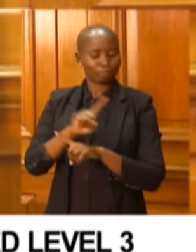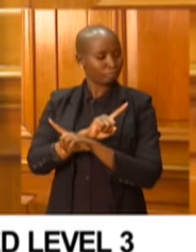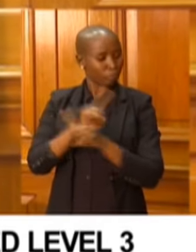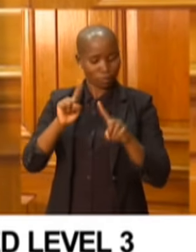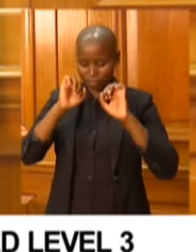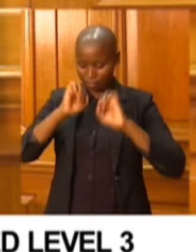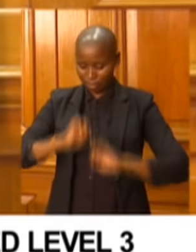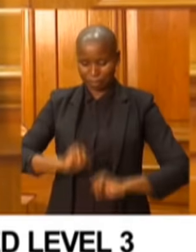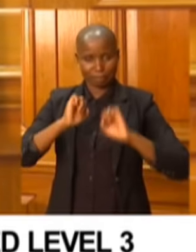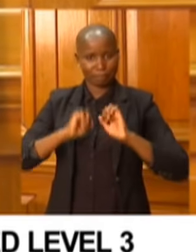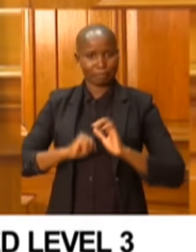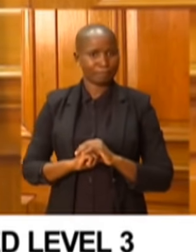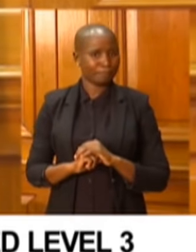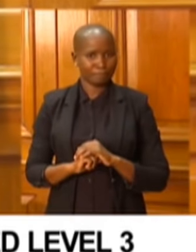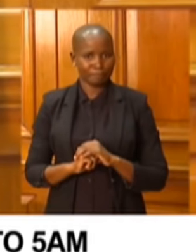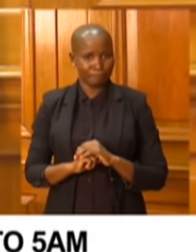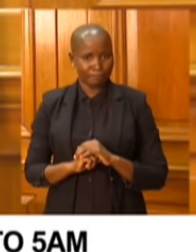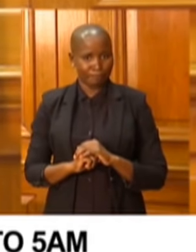permitted.